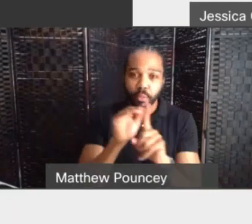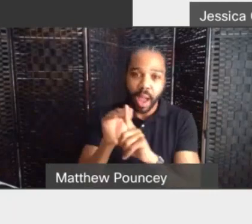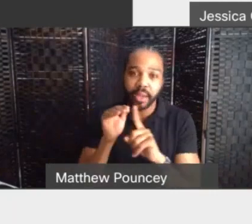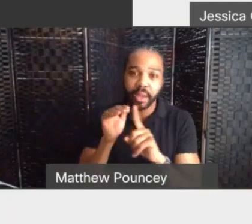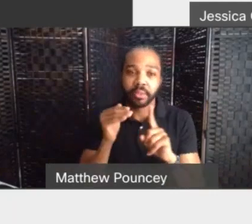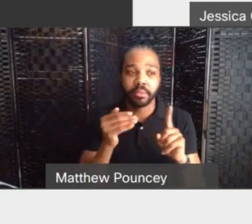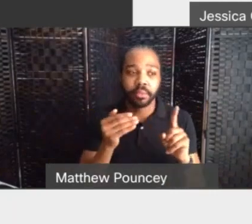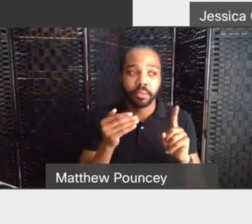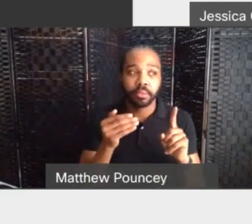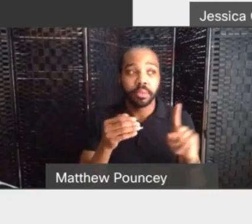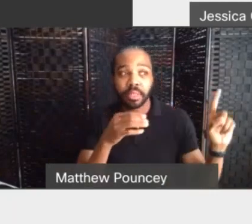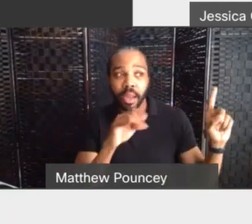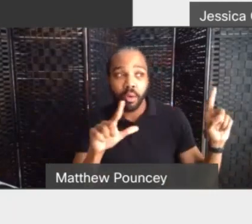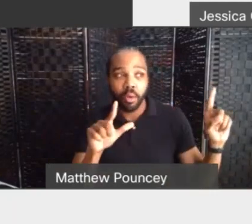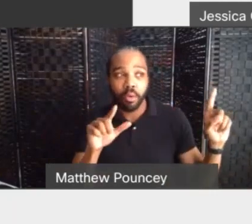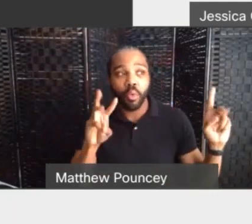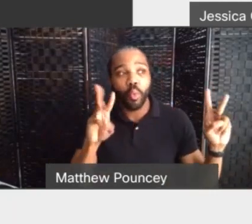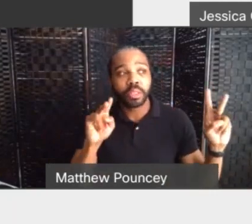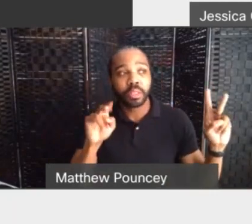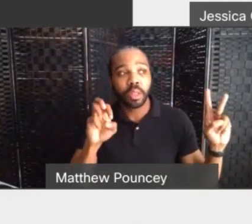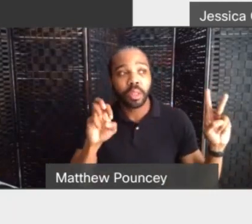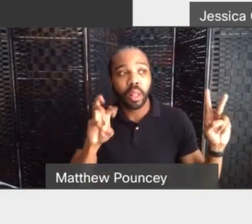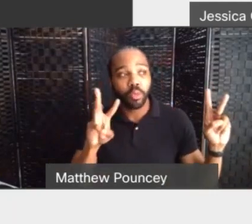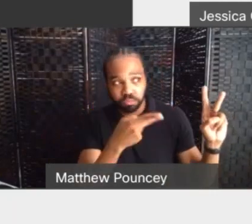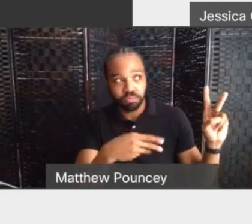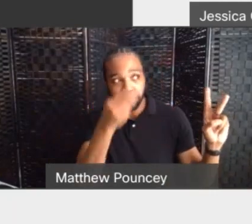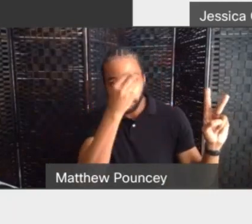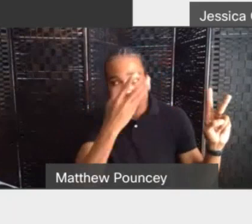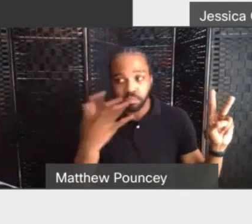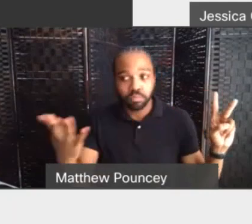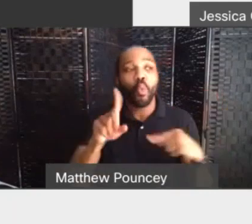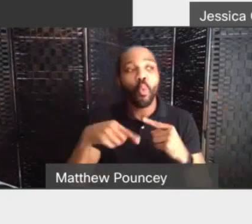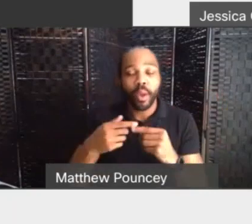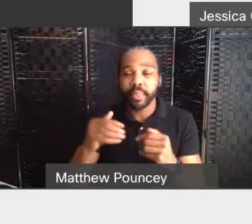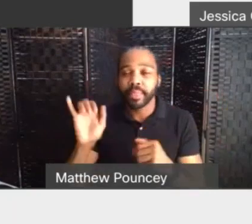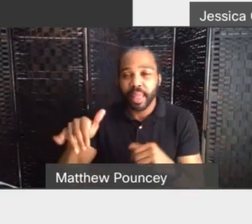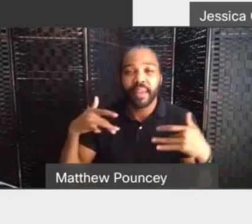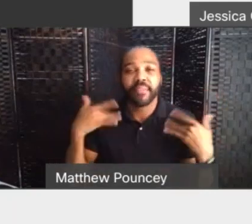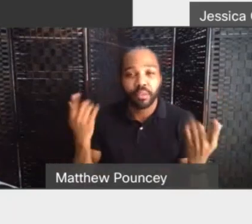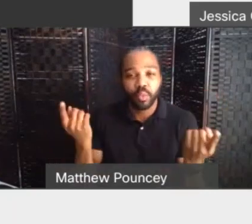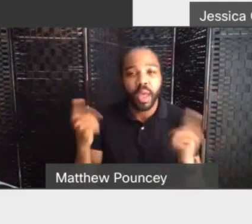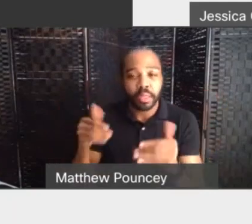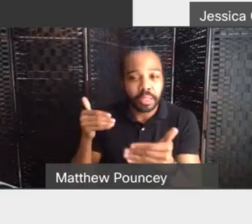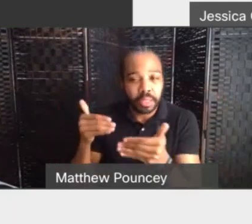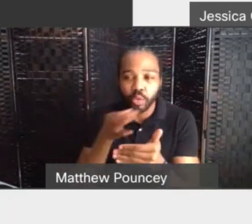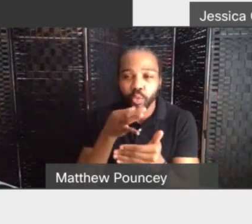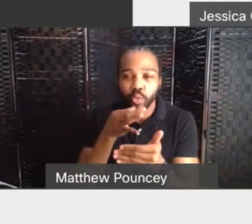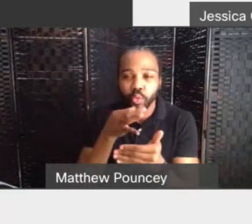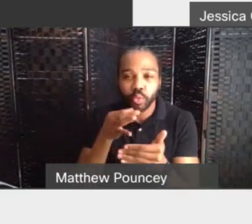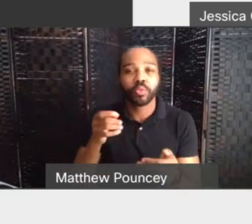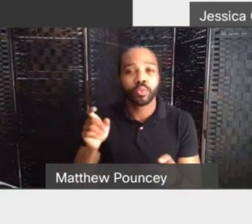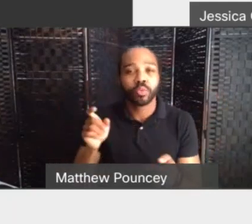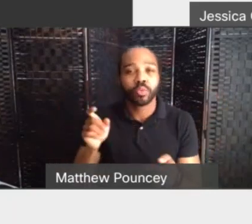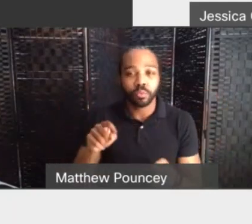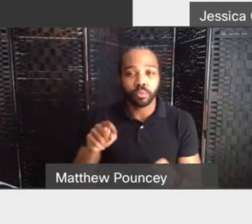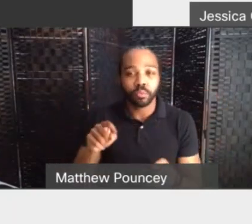if you can remind people of when that event is coming up in the near future, that and which staff have been invited to